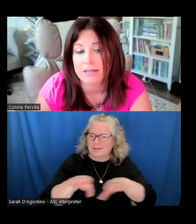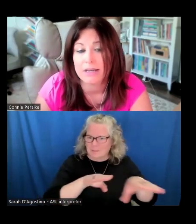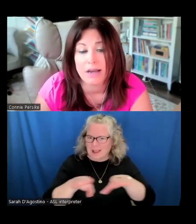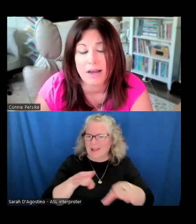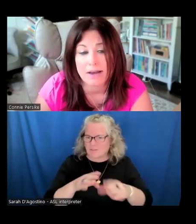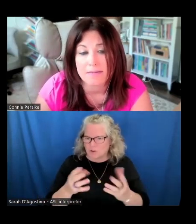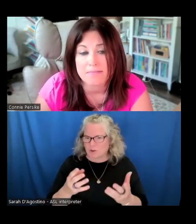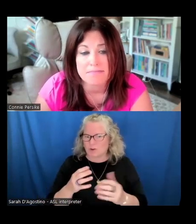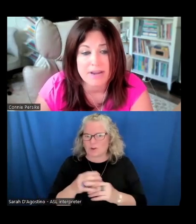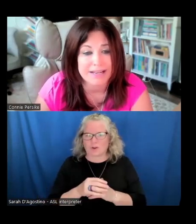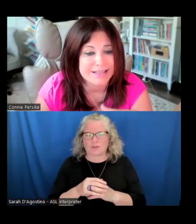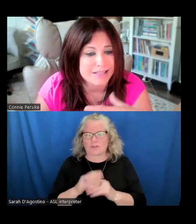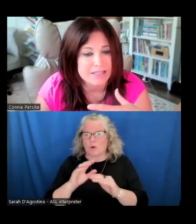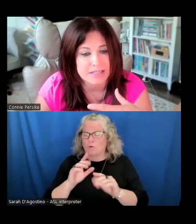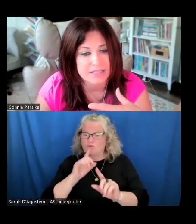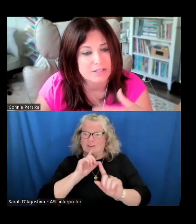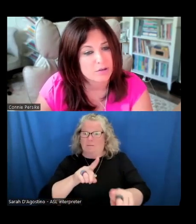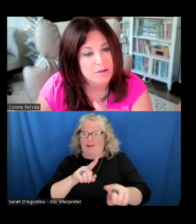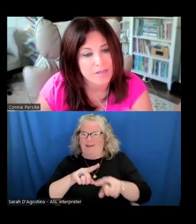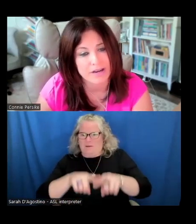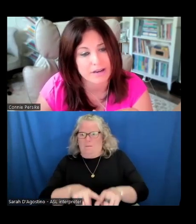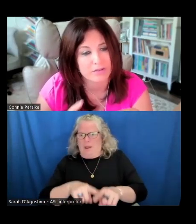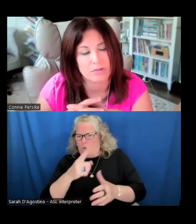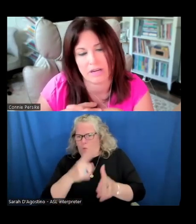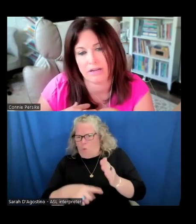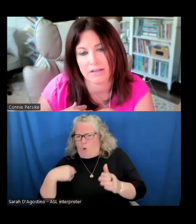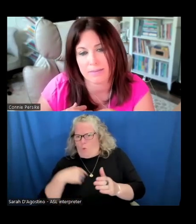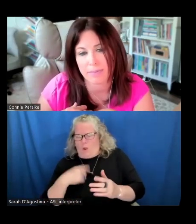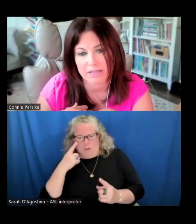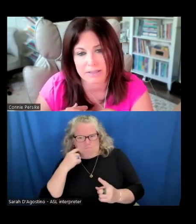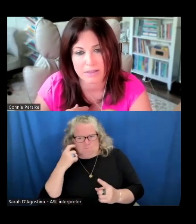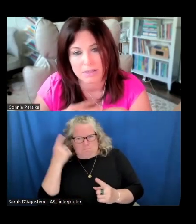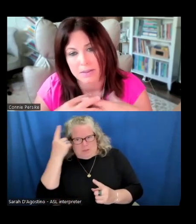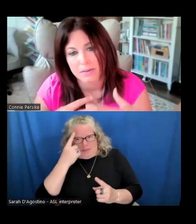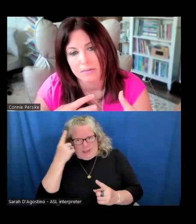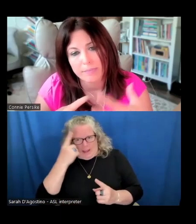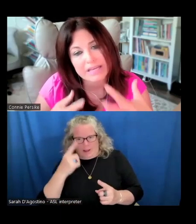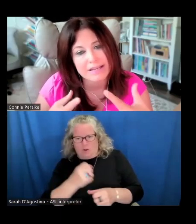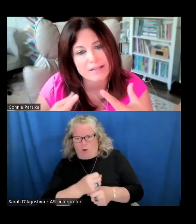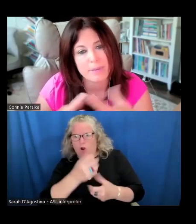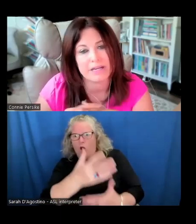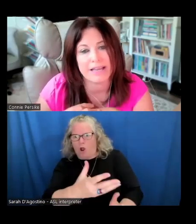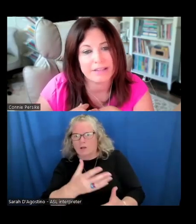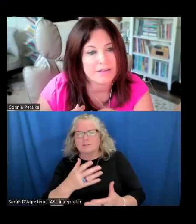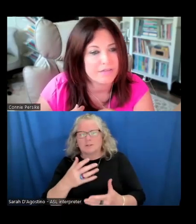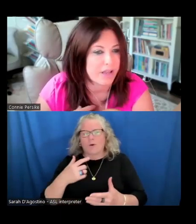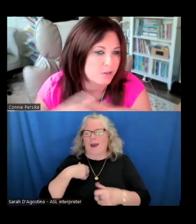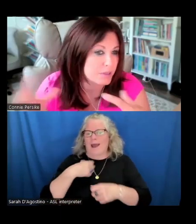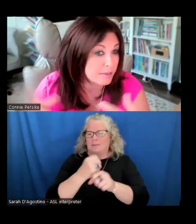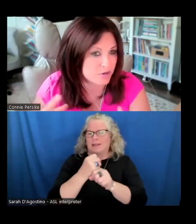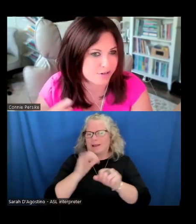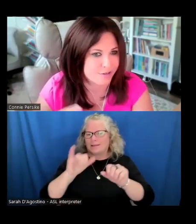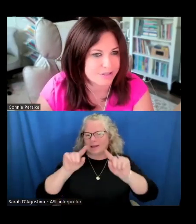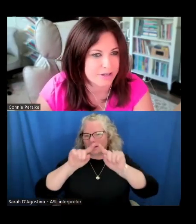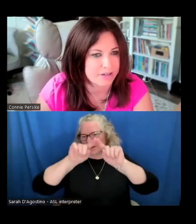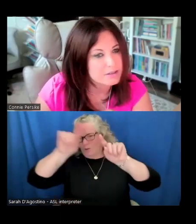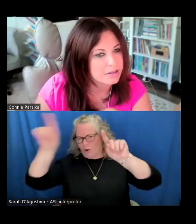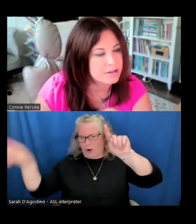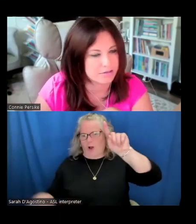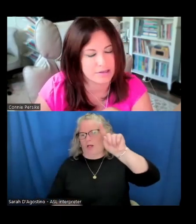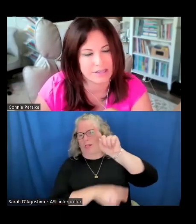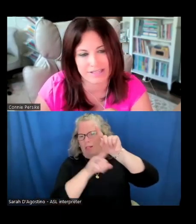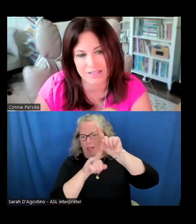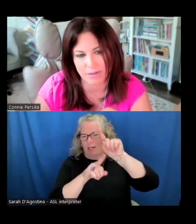it. And this circle that I've created is based on the Pygmalion effect with some